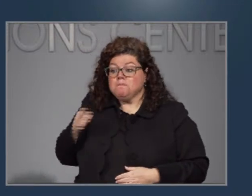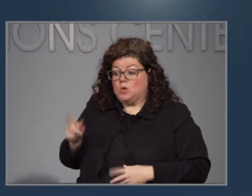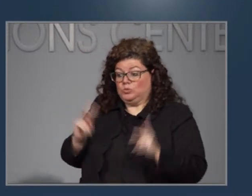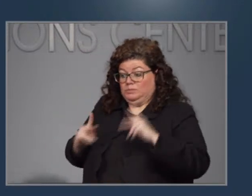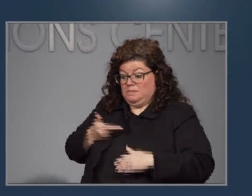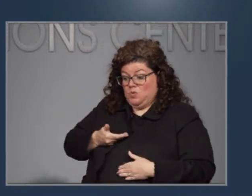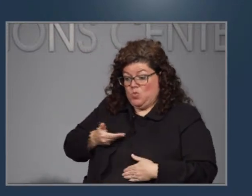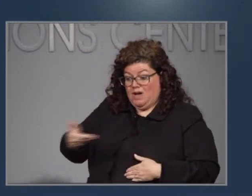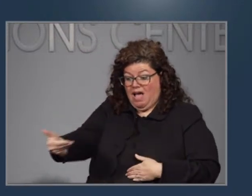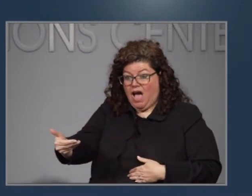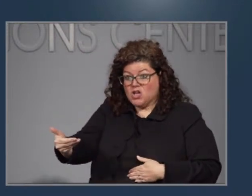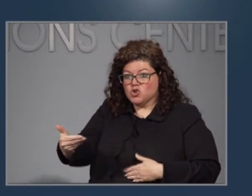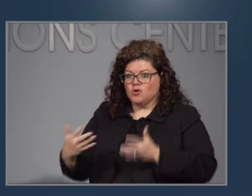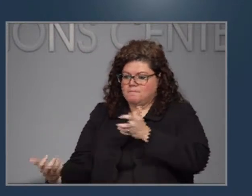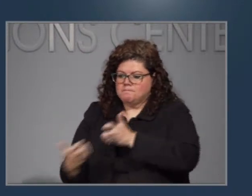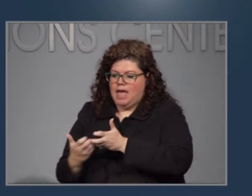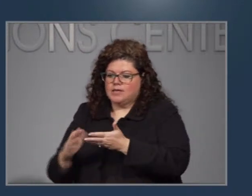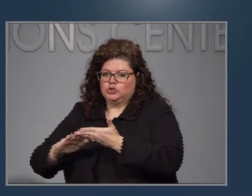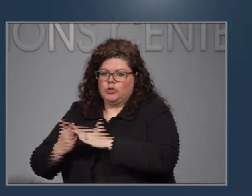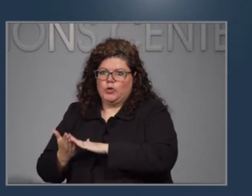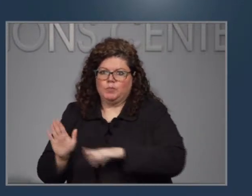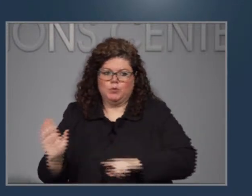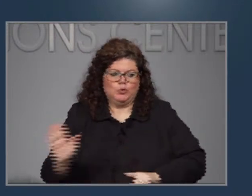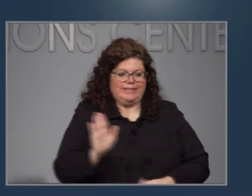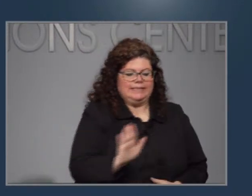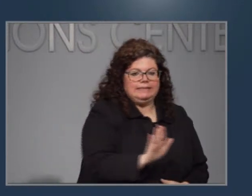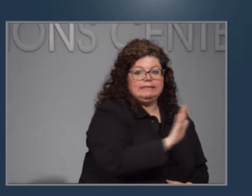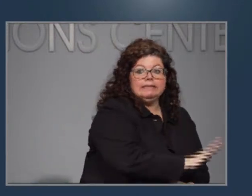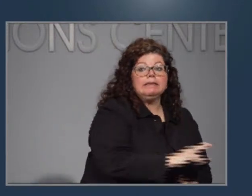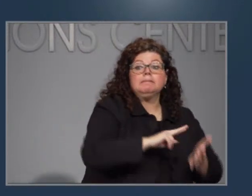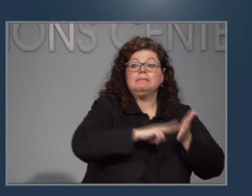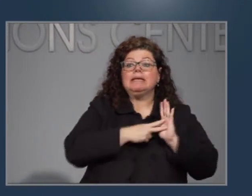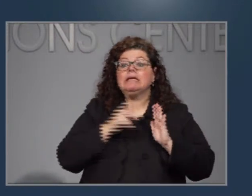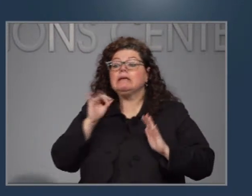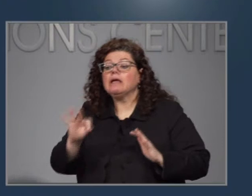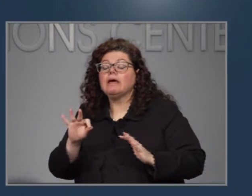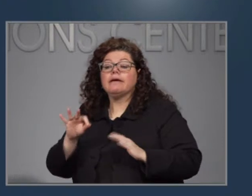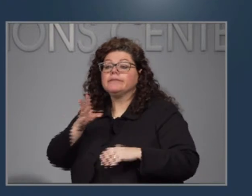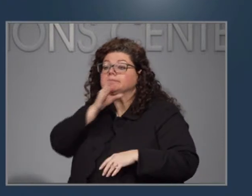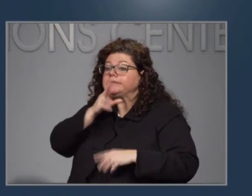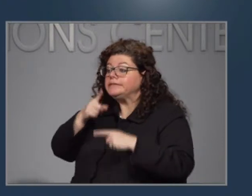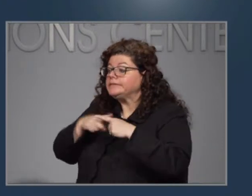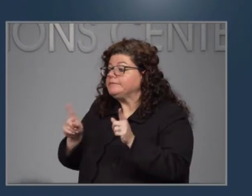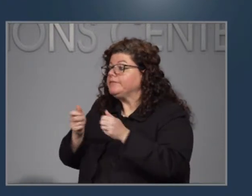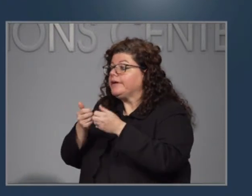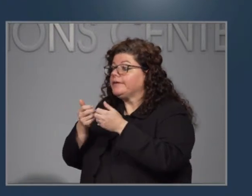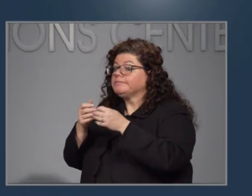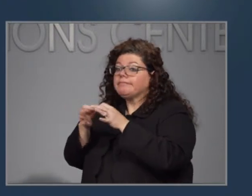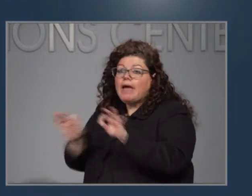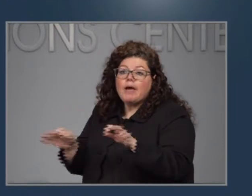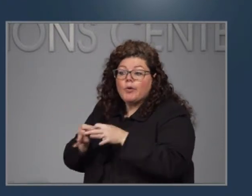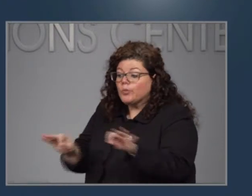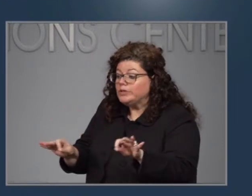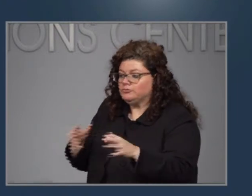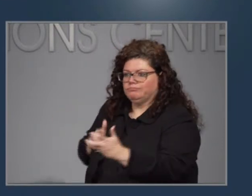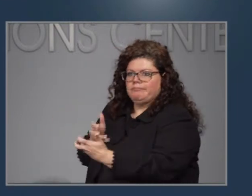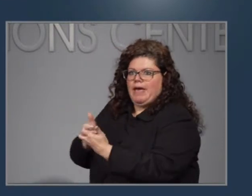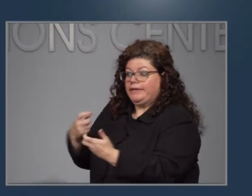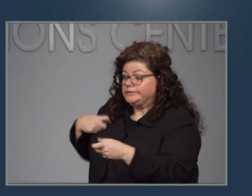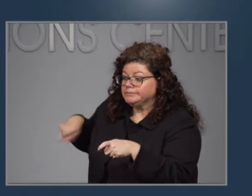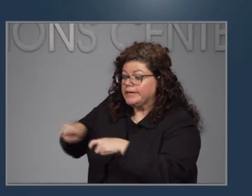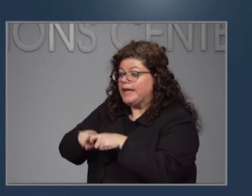than half are bilingual. More than 1,100 local health department staff and community team members have